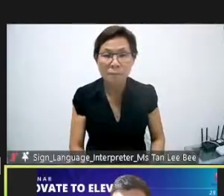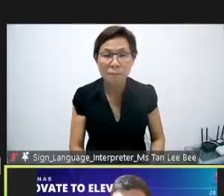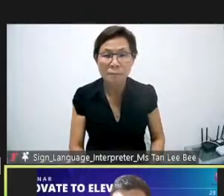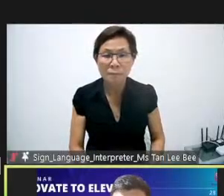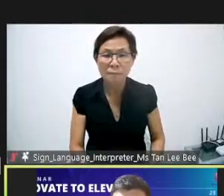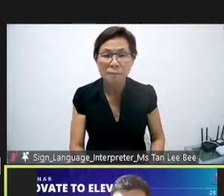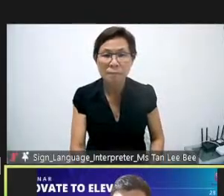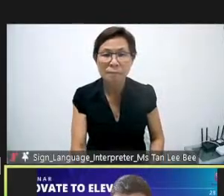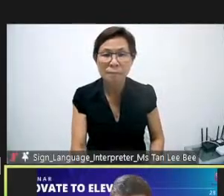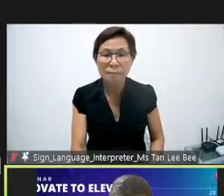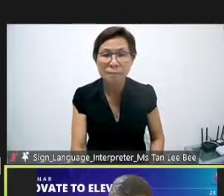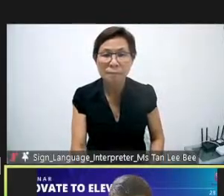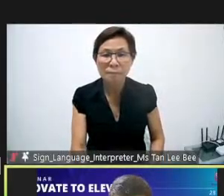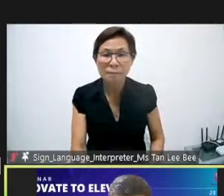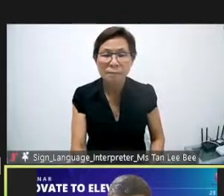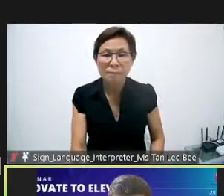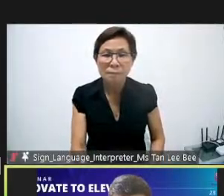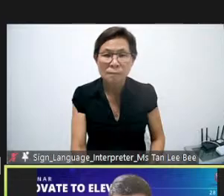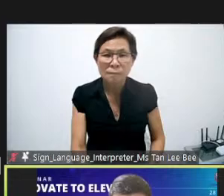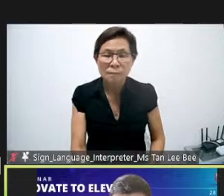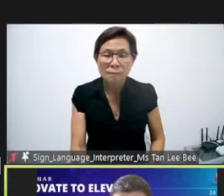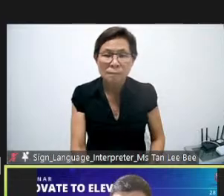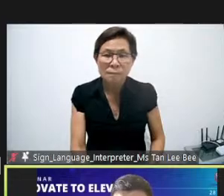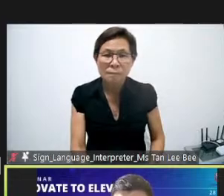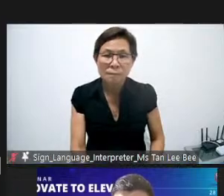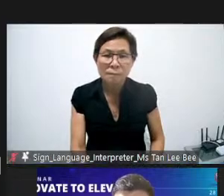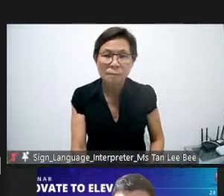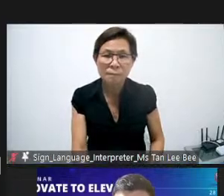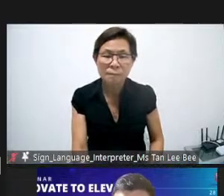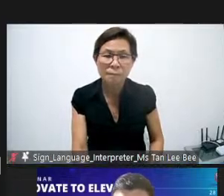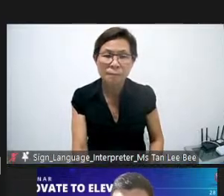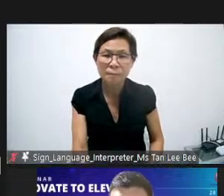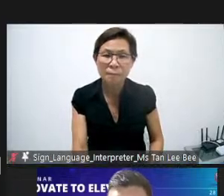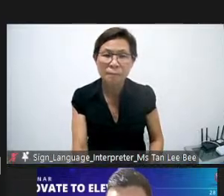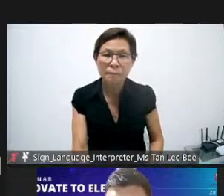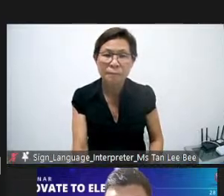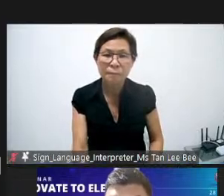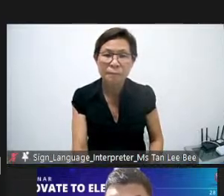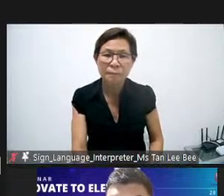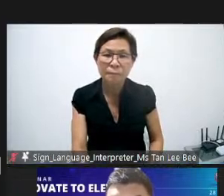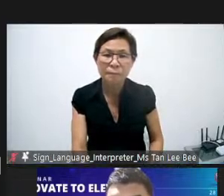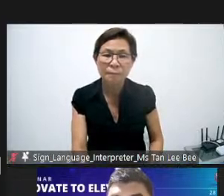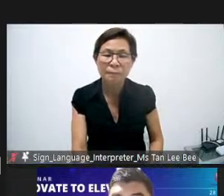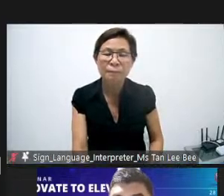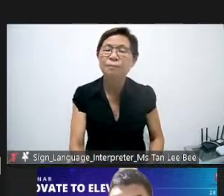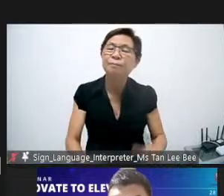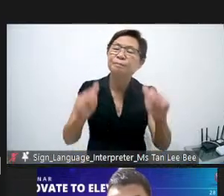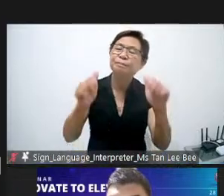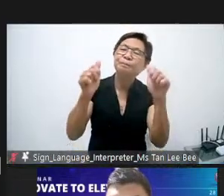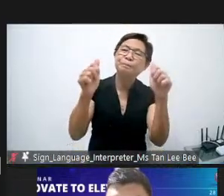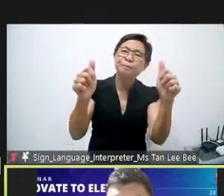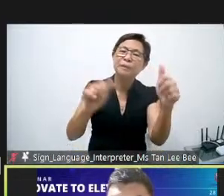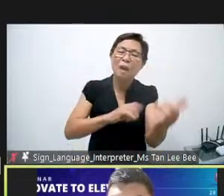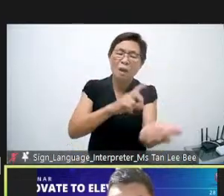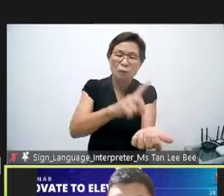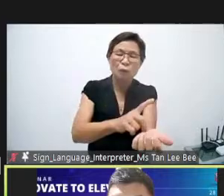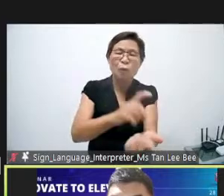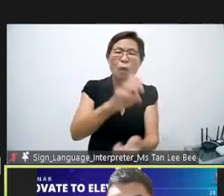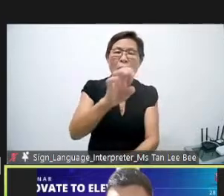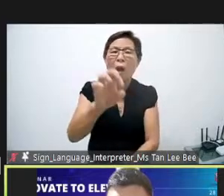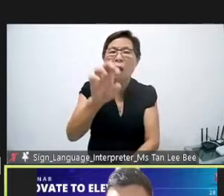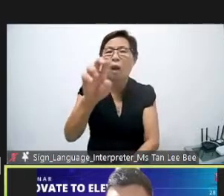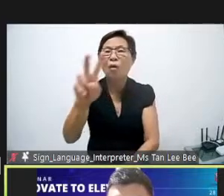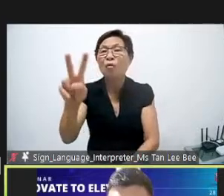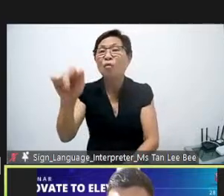Somebody Okay, was... now we can say, yeah. Okay, go ahead, doctor. Okay, I'm Dr. Erwin Salupare